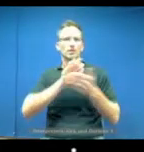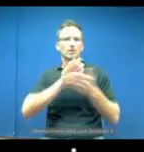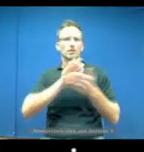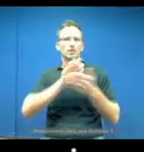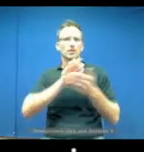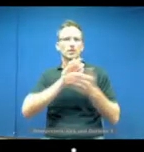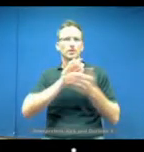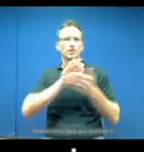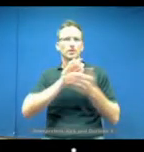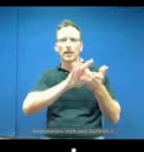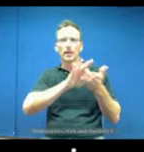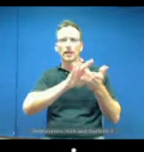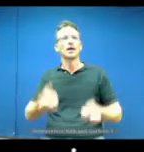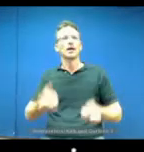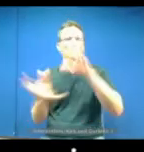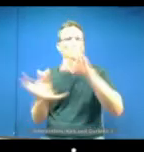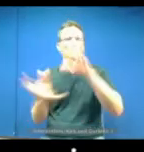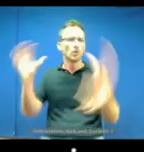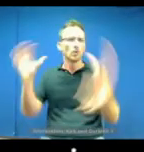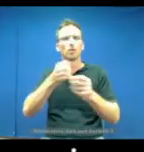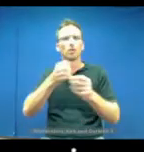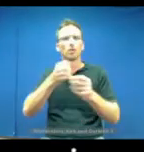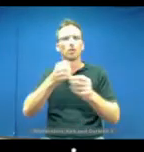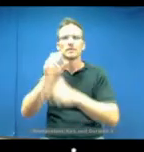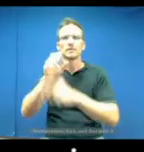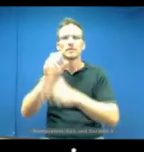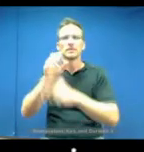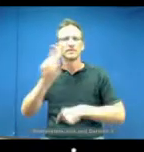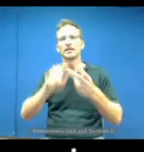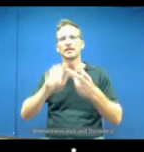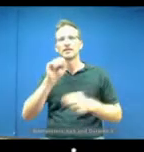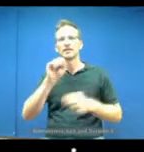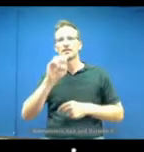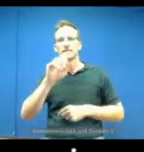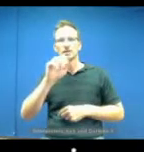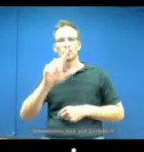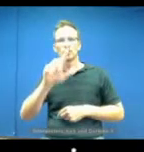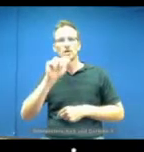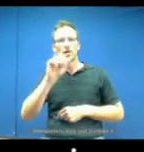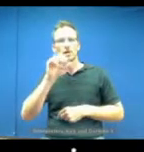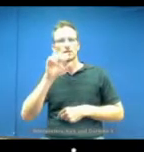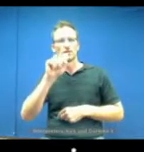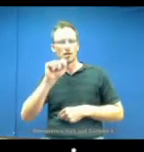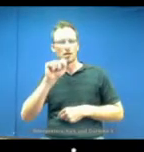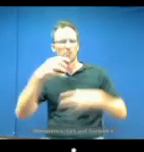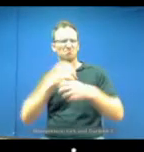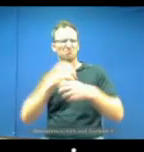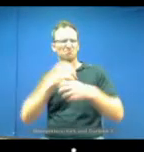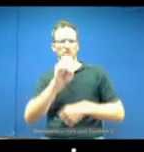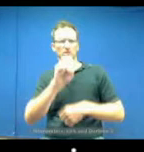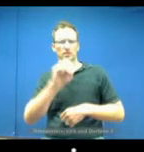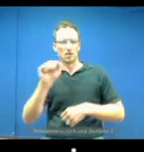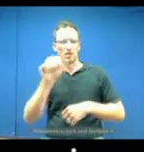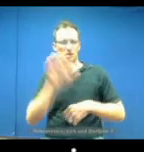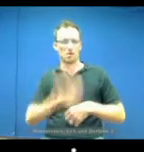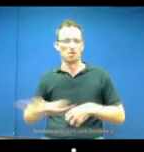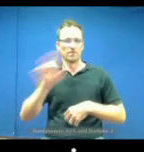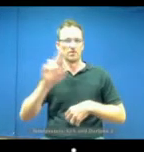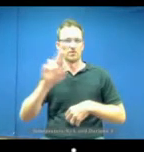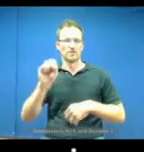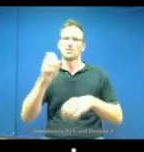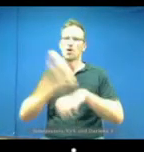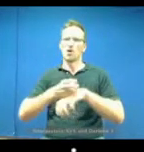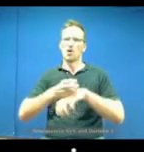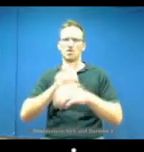and sexual assault that goes on in the United States, but people who study it say that between